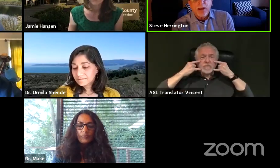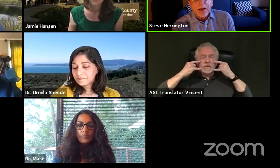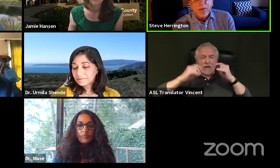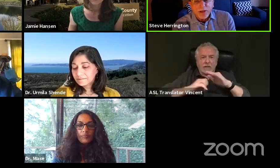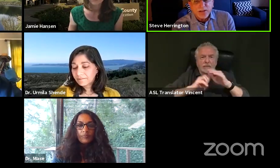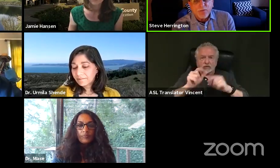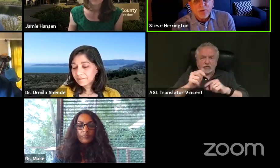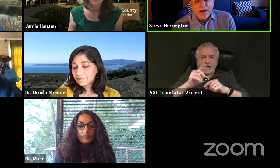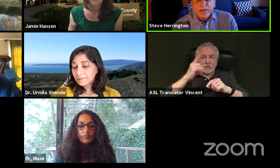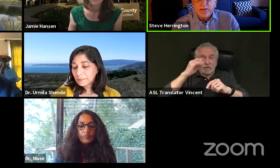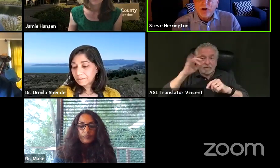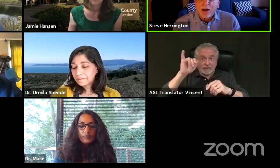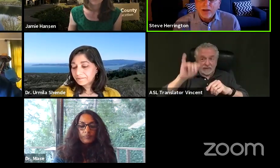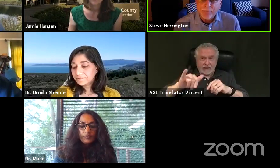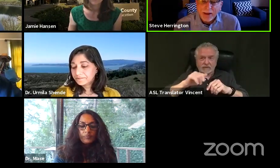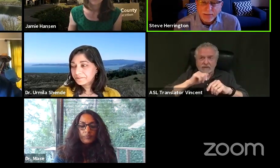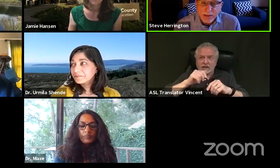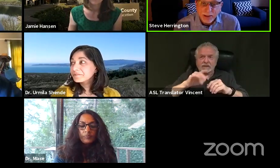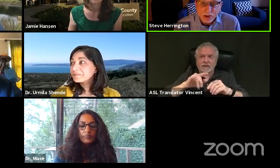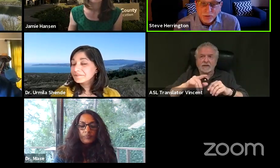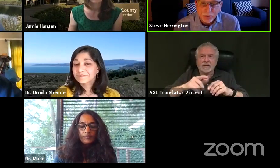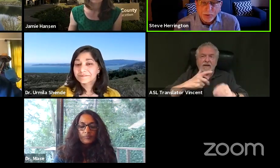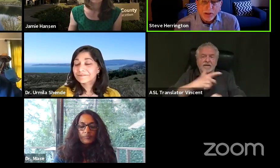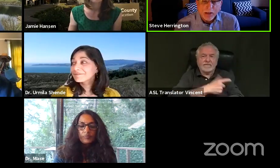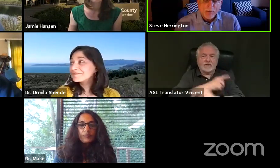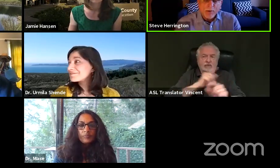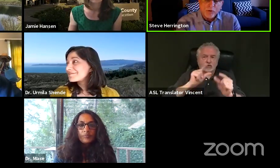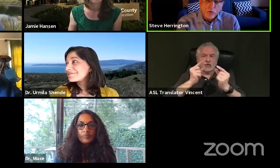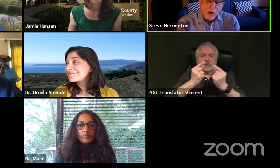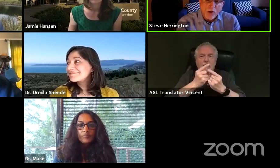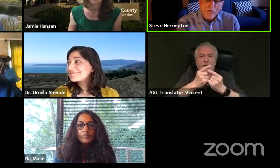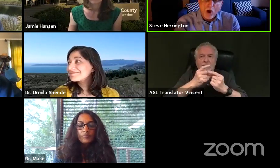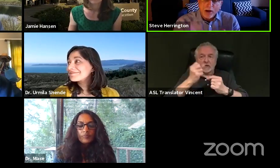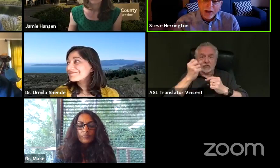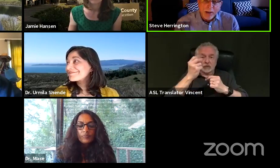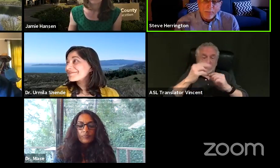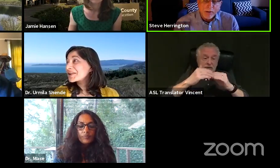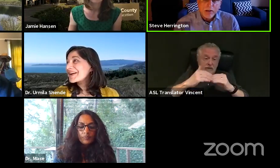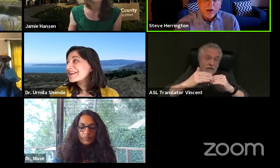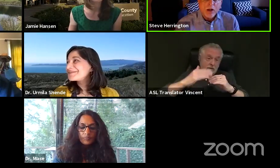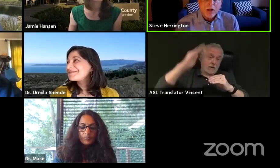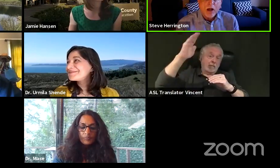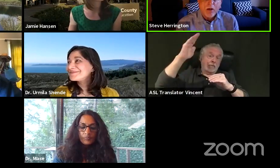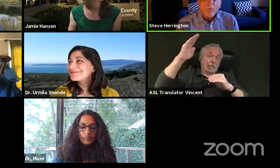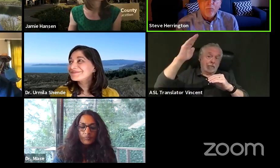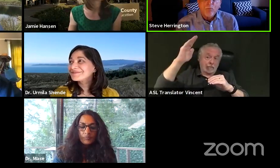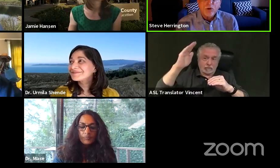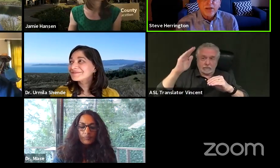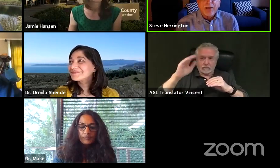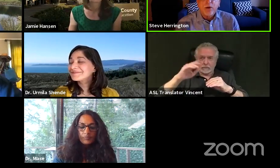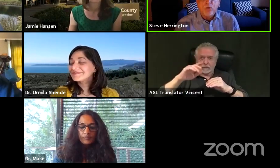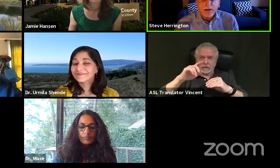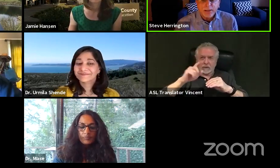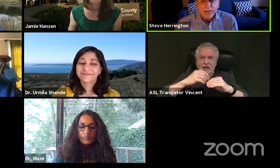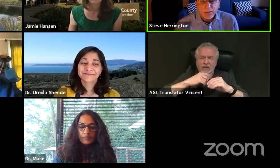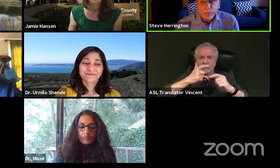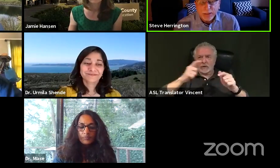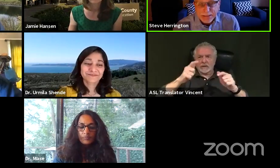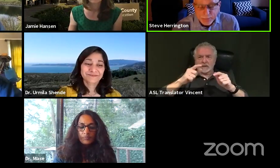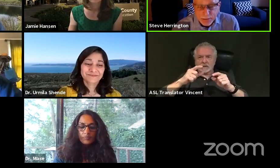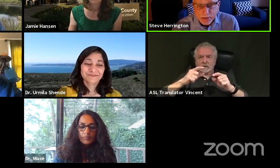grades. And the reason for that is they're not in the vaccination group. But for 12 on up, which has had the